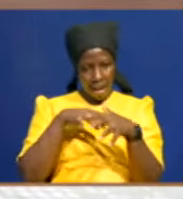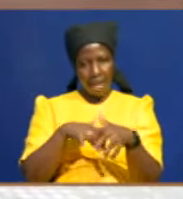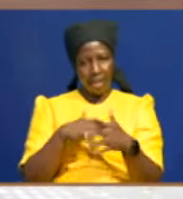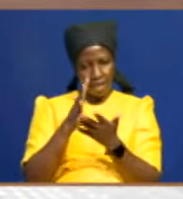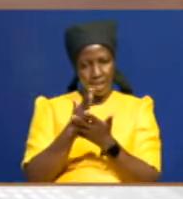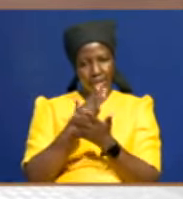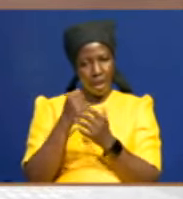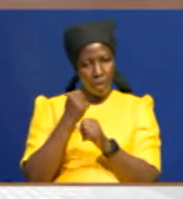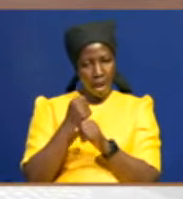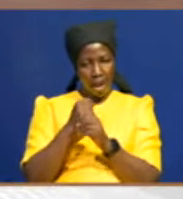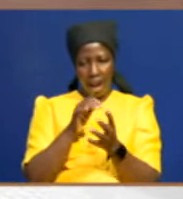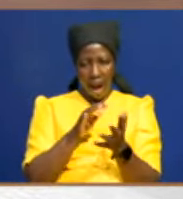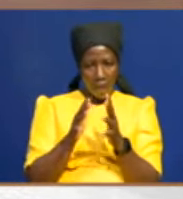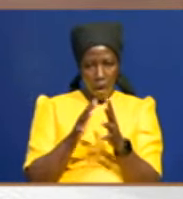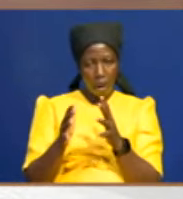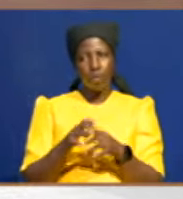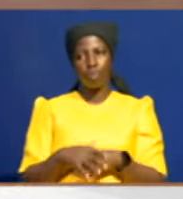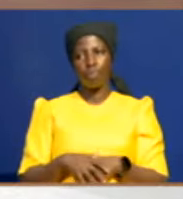how it looks like,